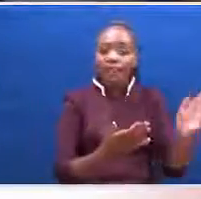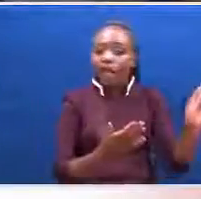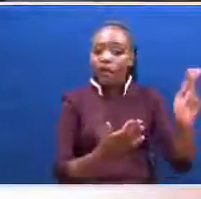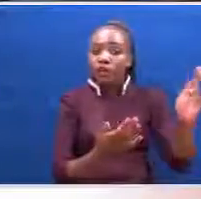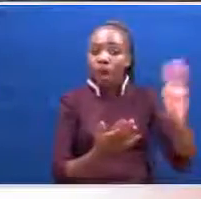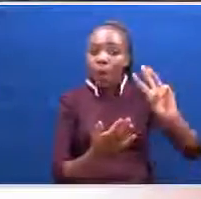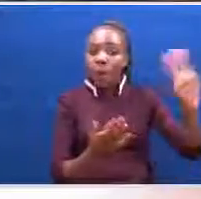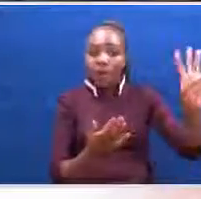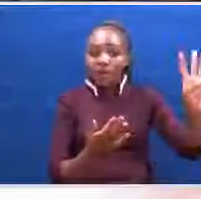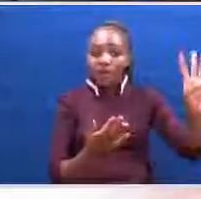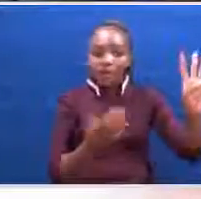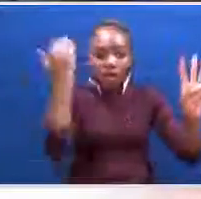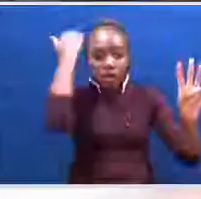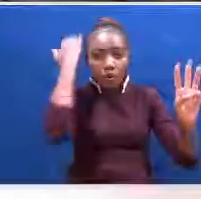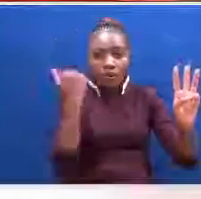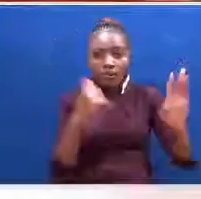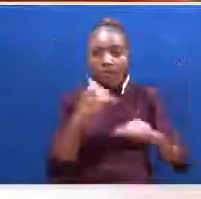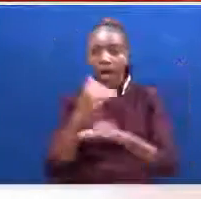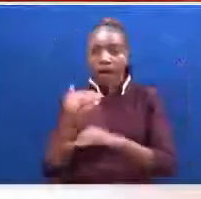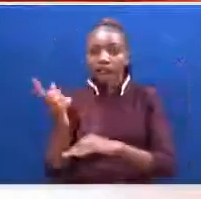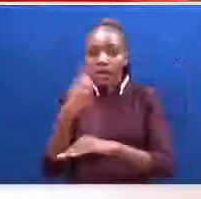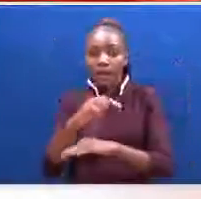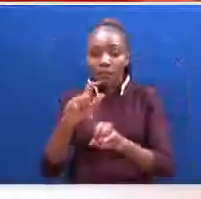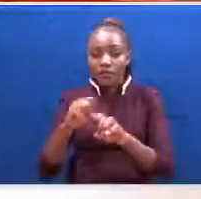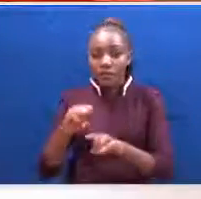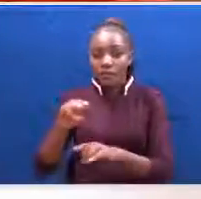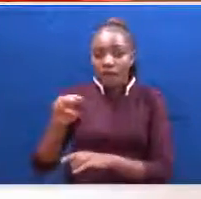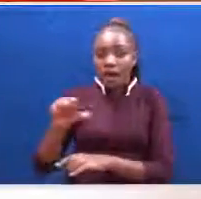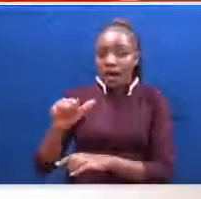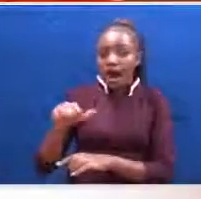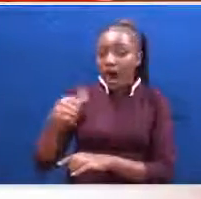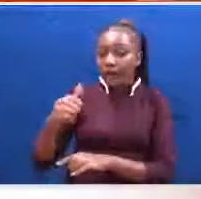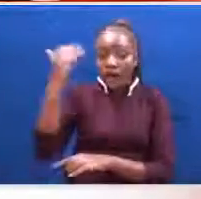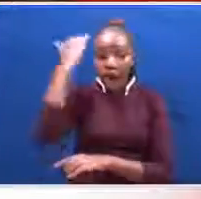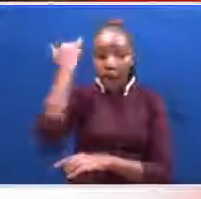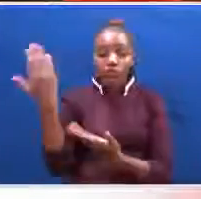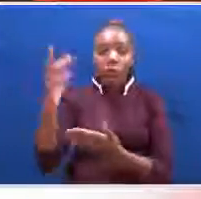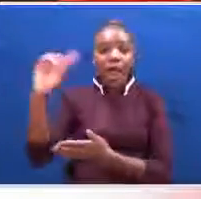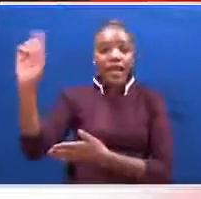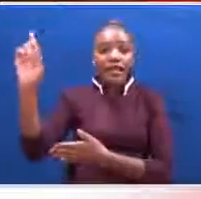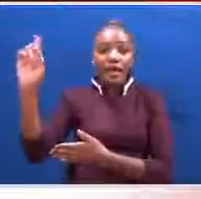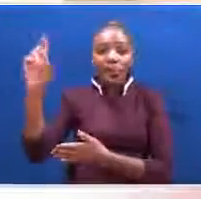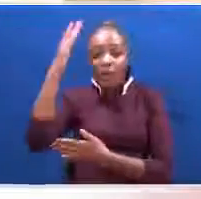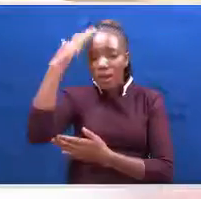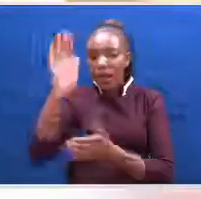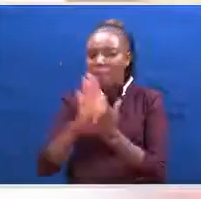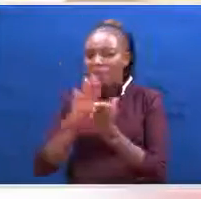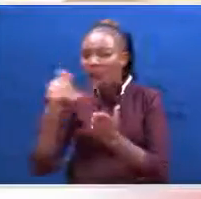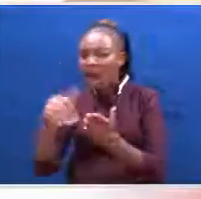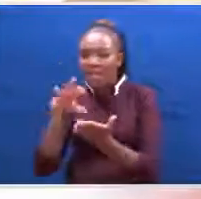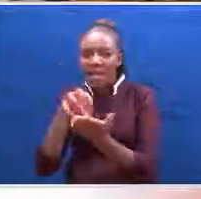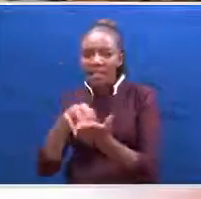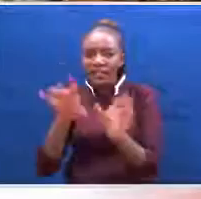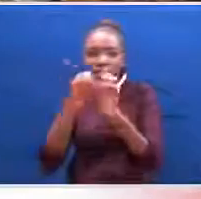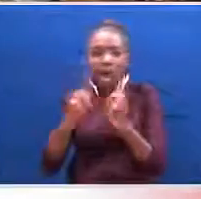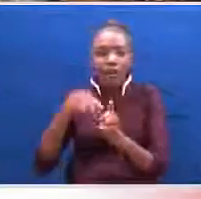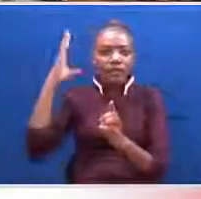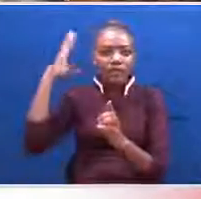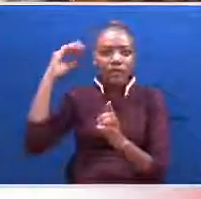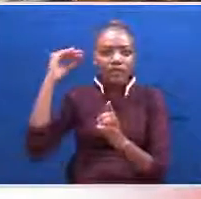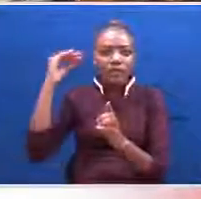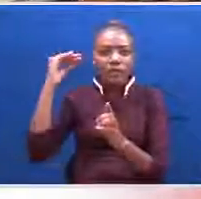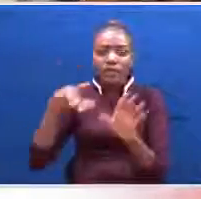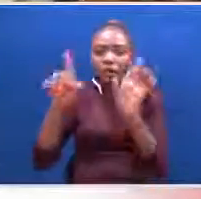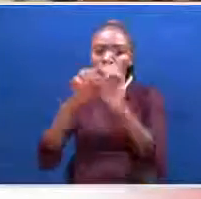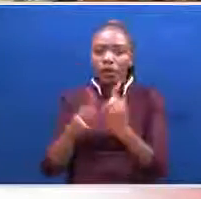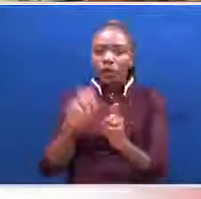Courts immediately after coming from the anti-corruption court in Nairobi facing graft charges. The hearing on terror charges will